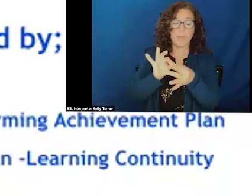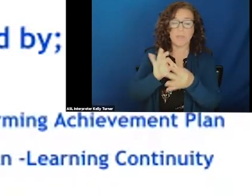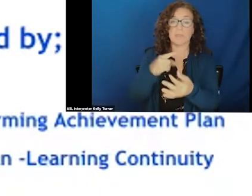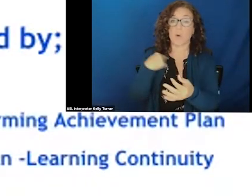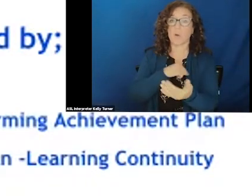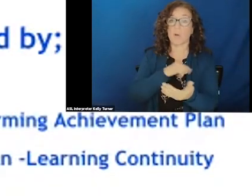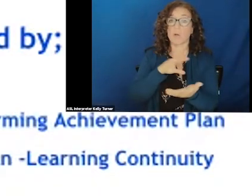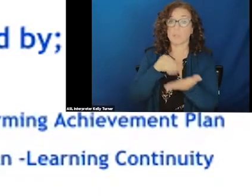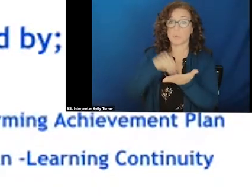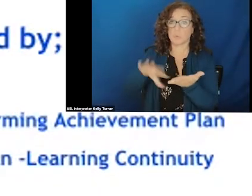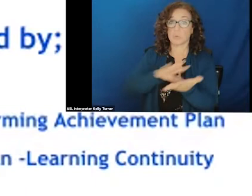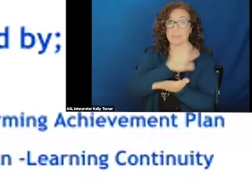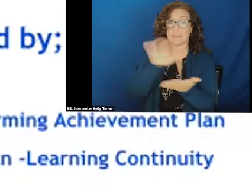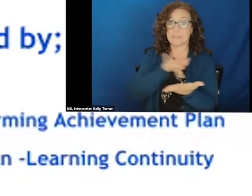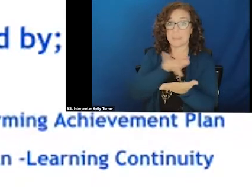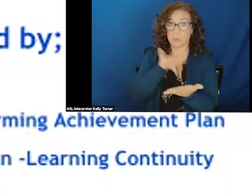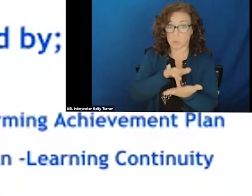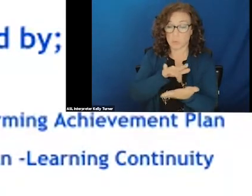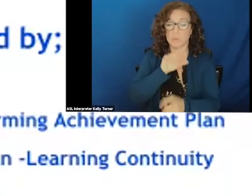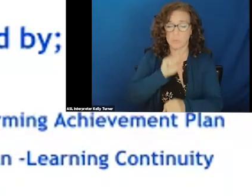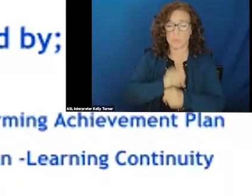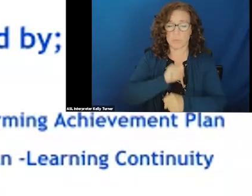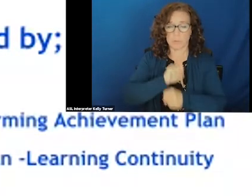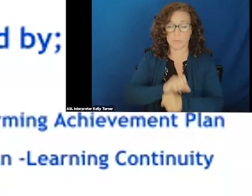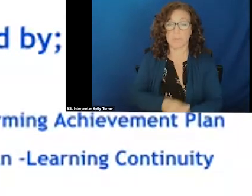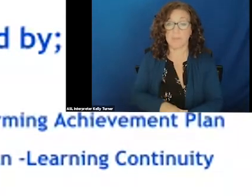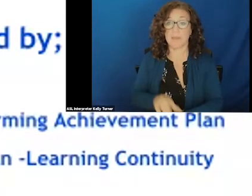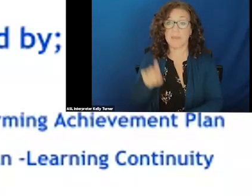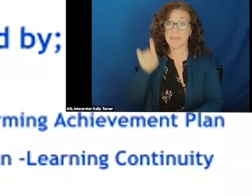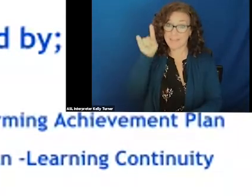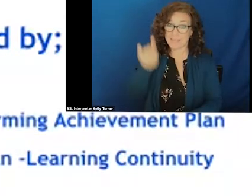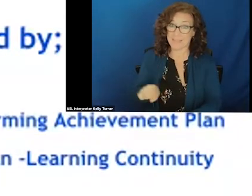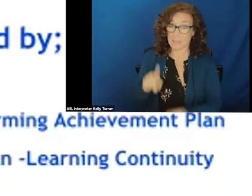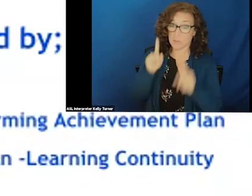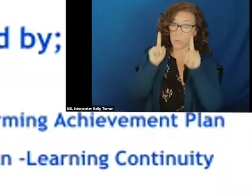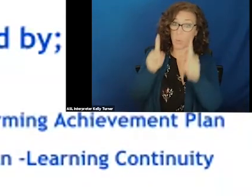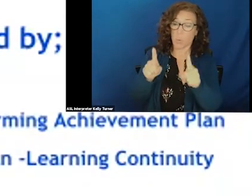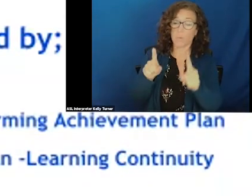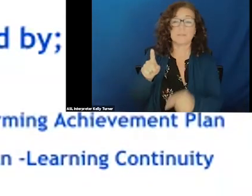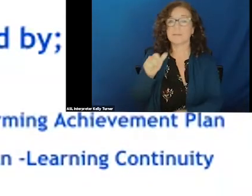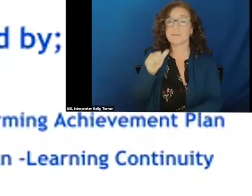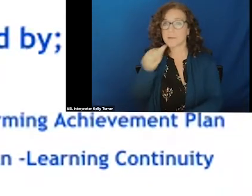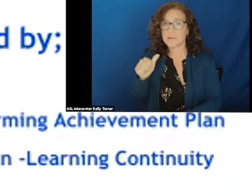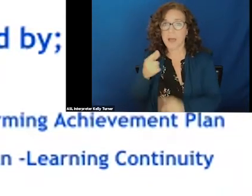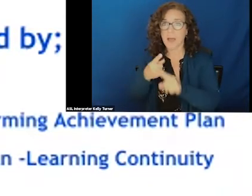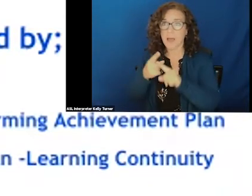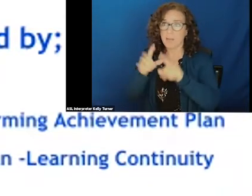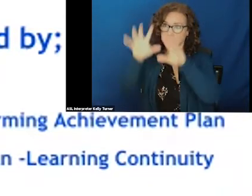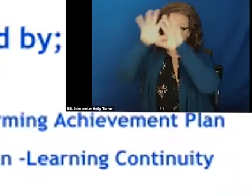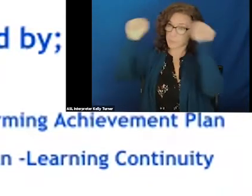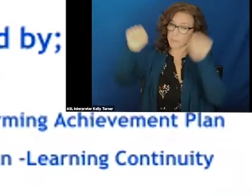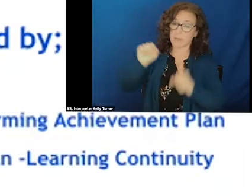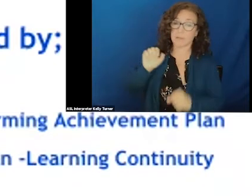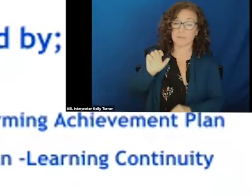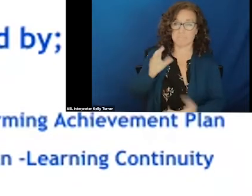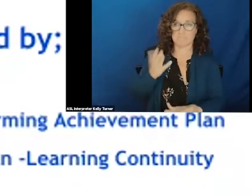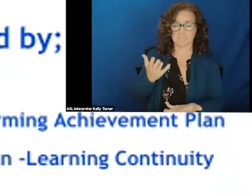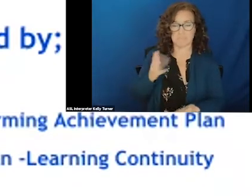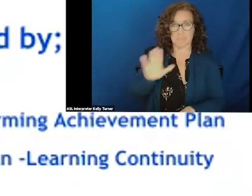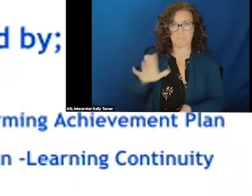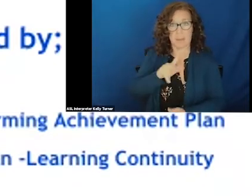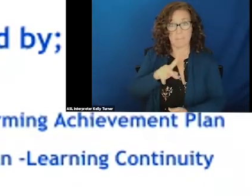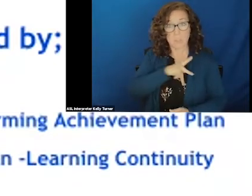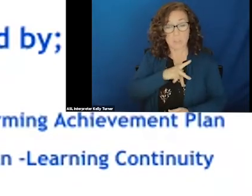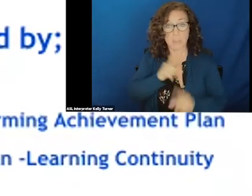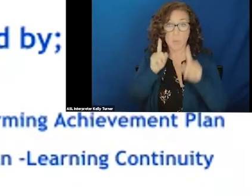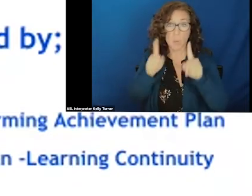the superintendent's personal goals, but actual goals informed by the many different items we've been bringing to you. One of